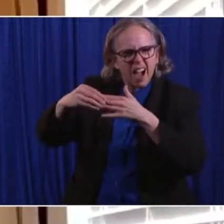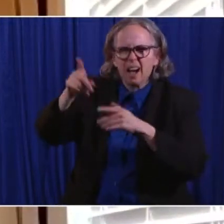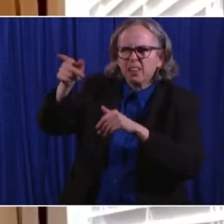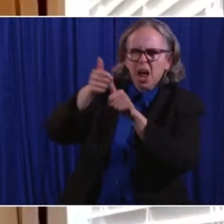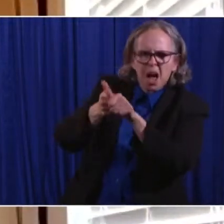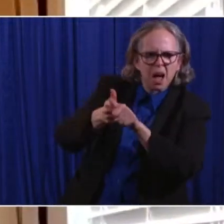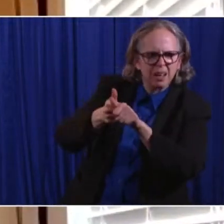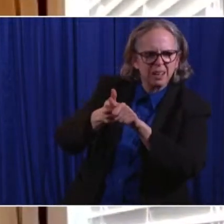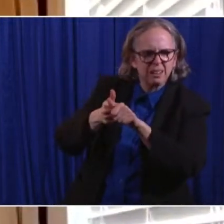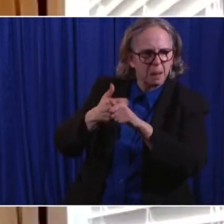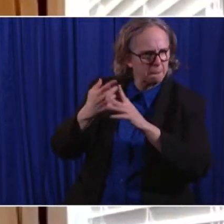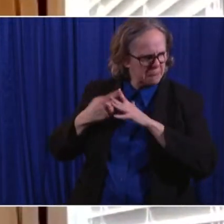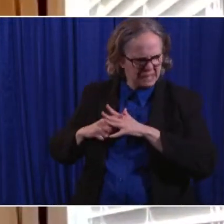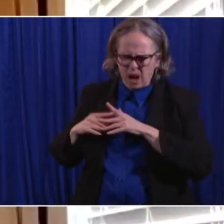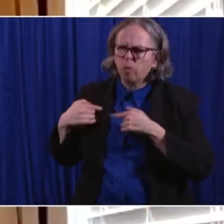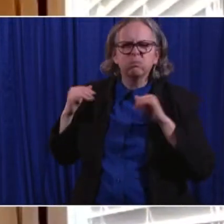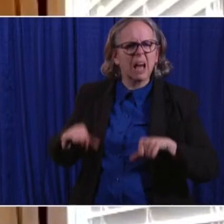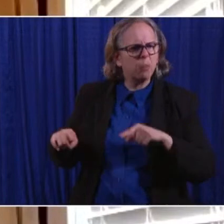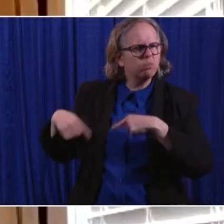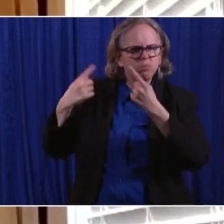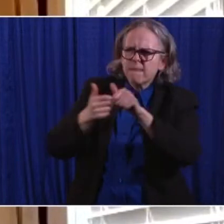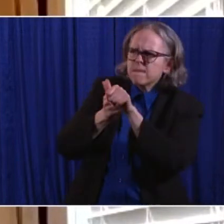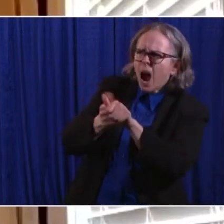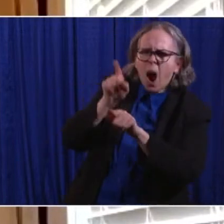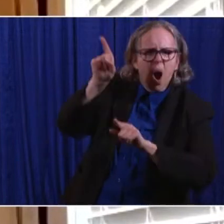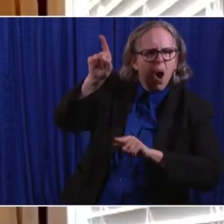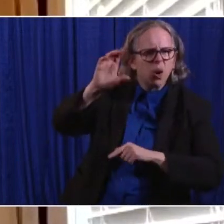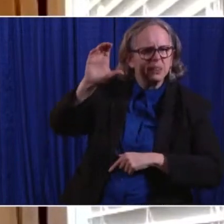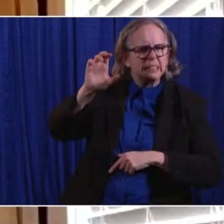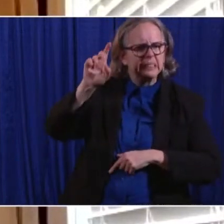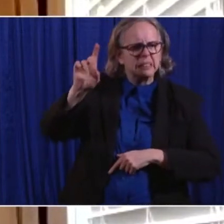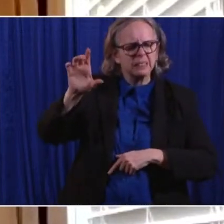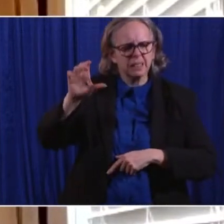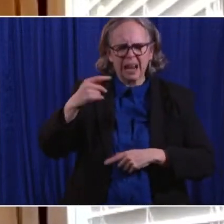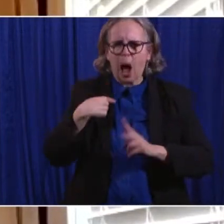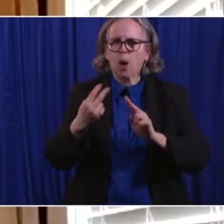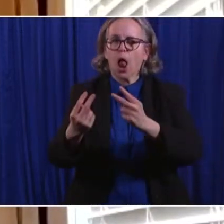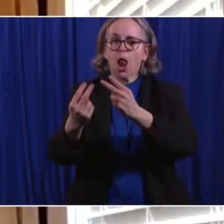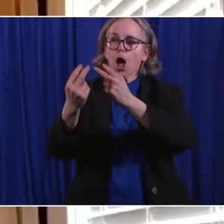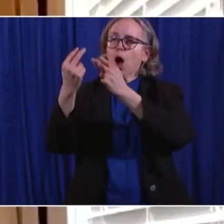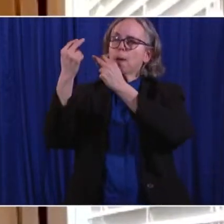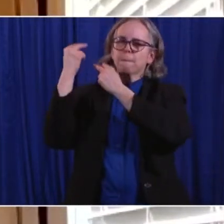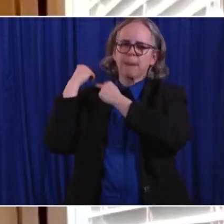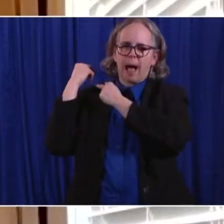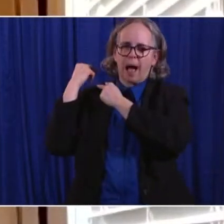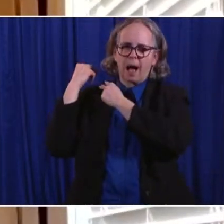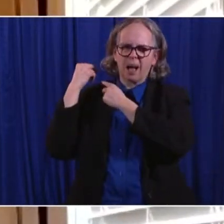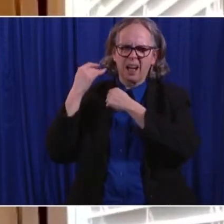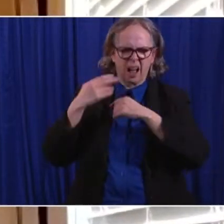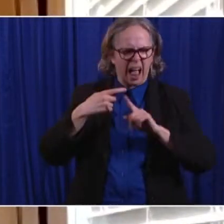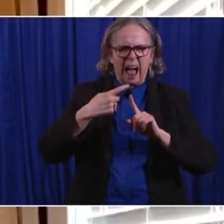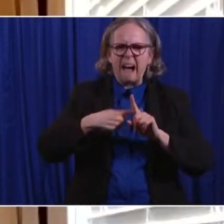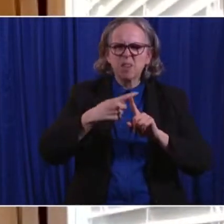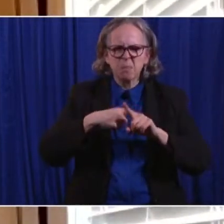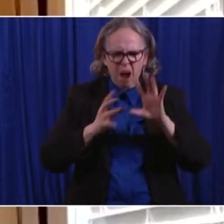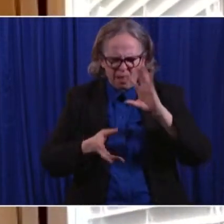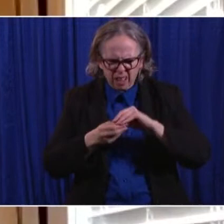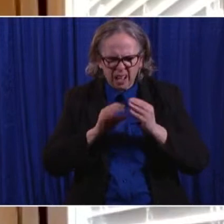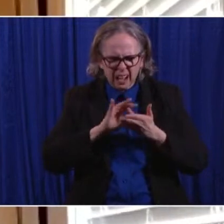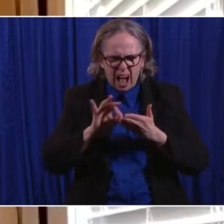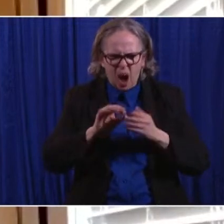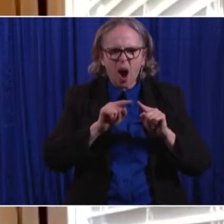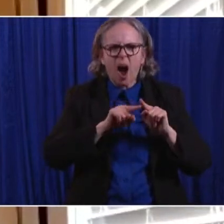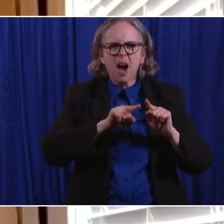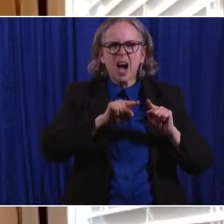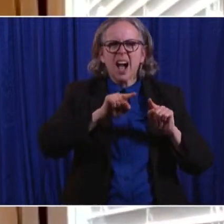at how that measure has performed over time, it appeared to be a very reliable indicator of when the